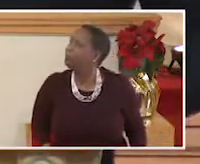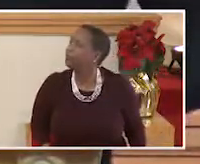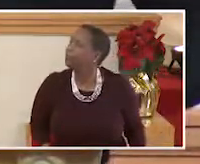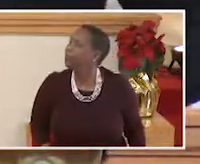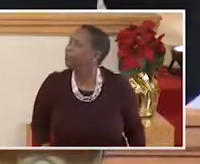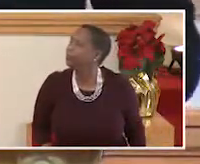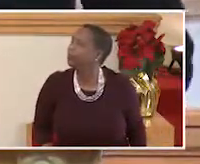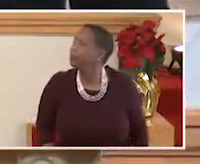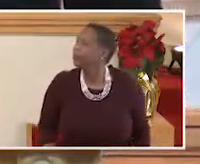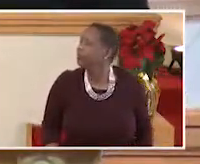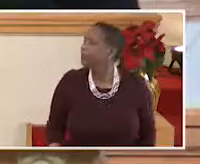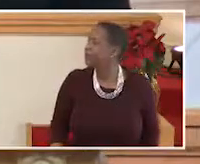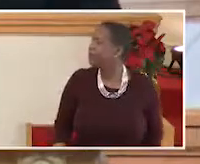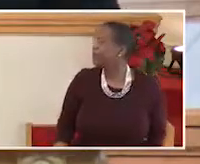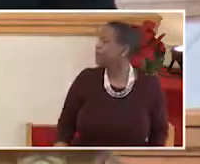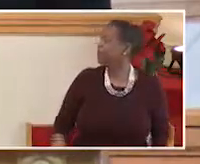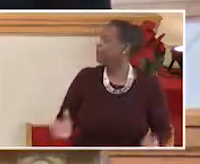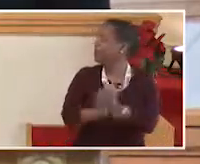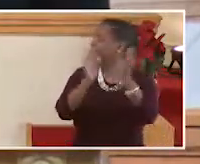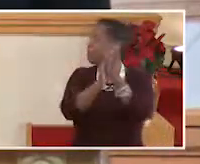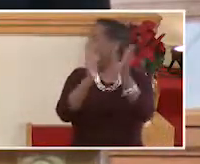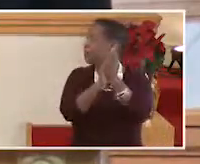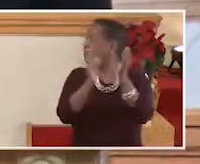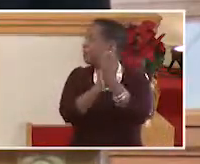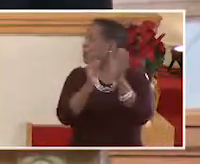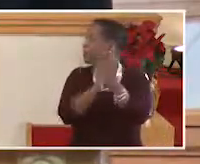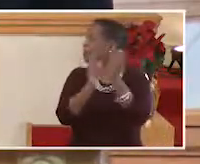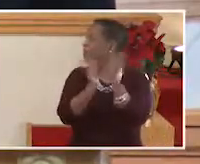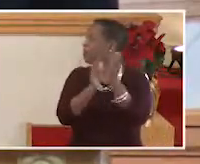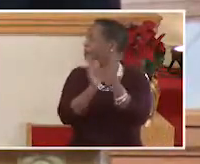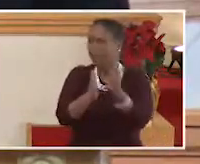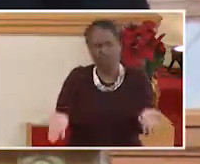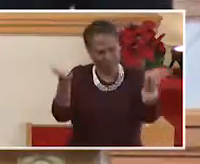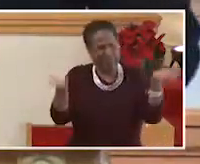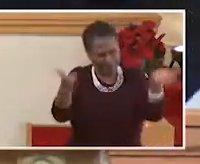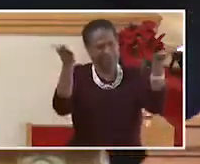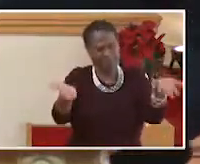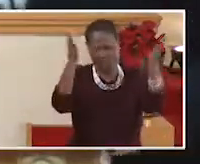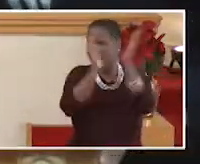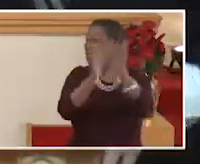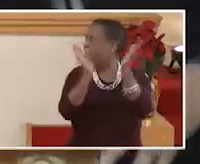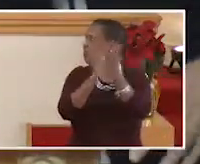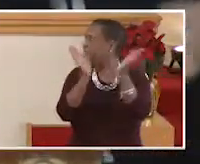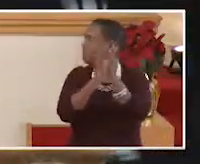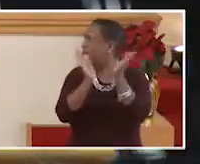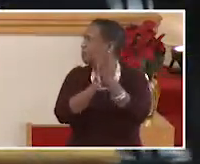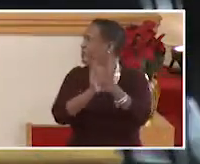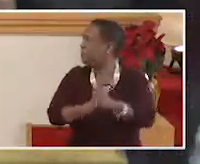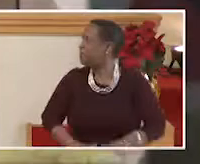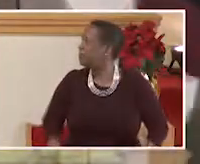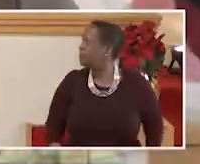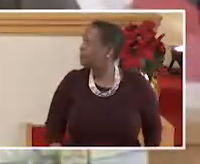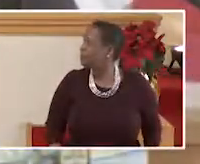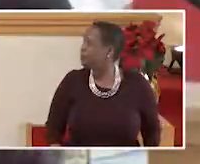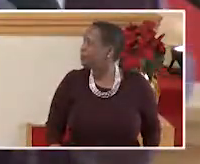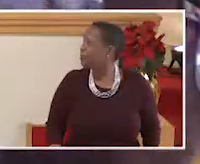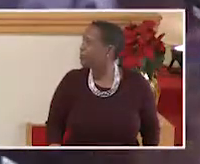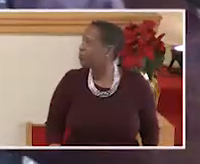read? I think we can do a little better than that, Mount Olive. Amen. Amen.